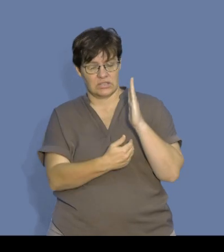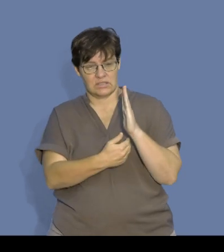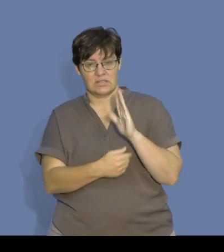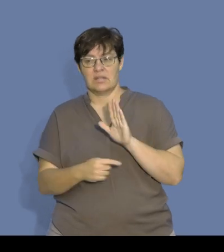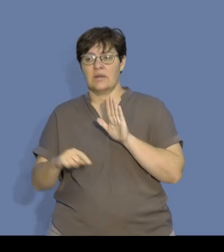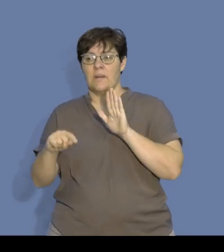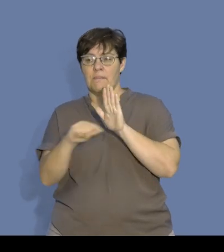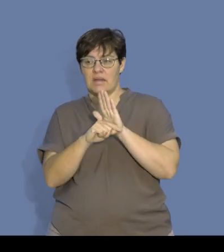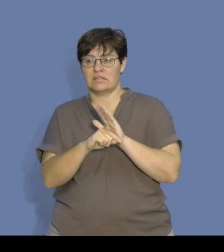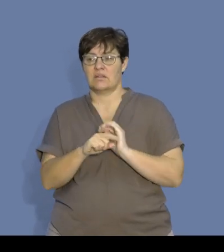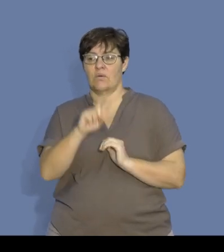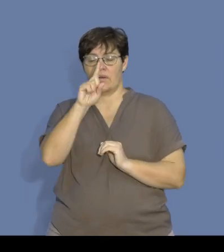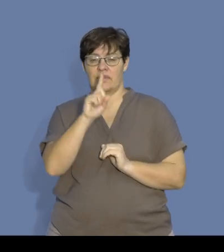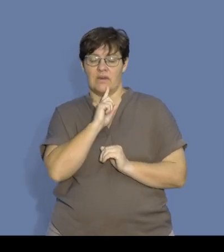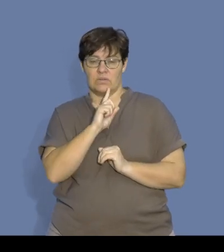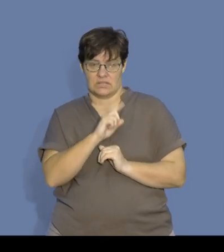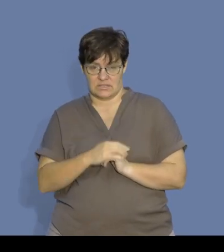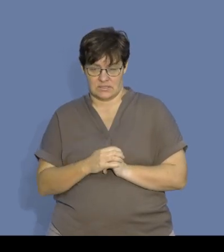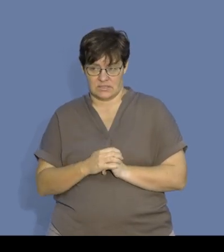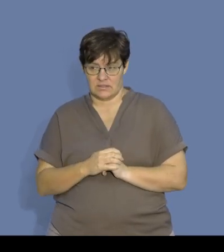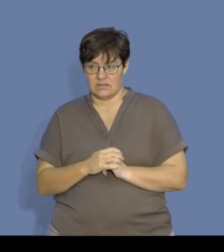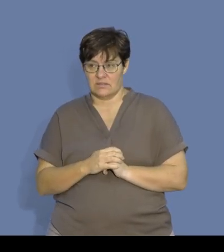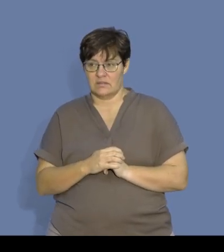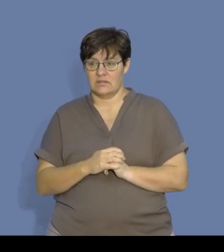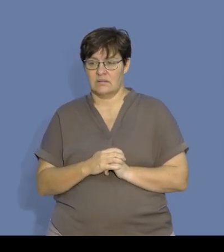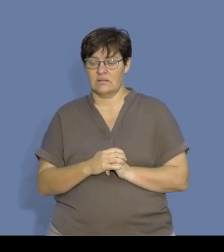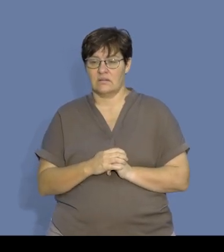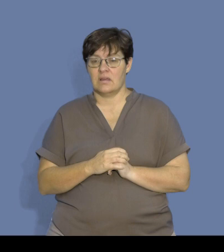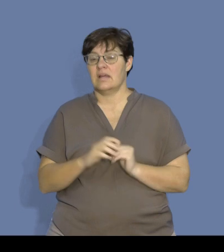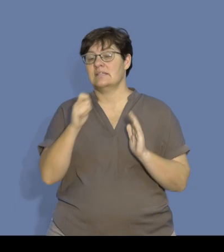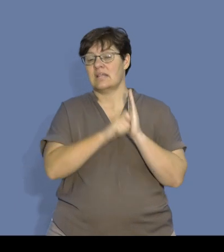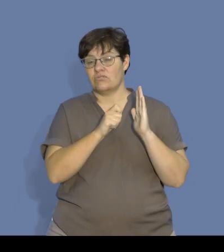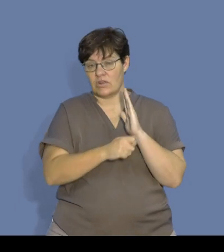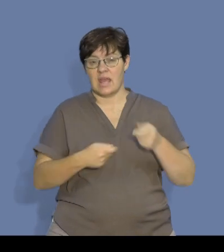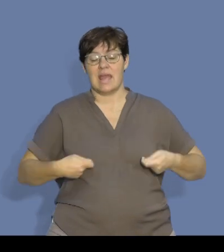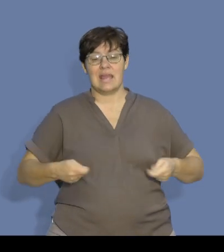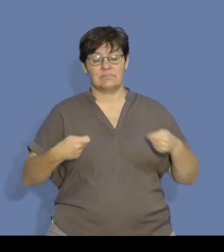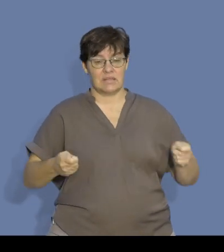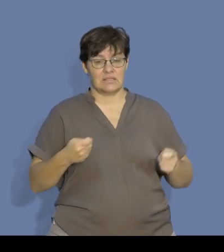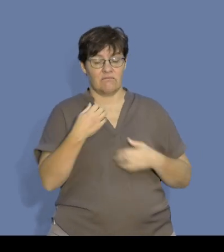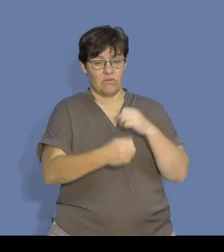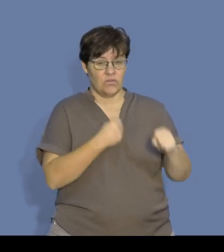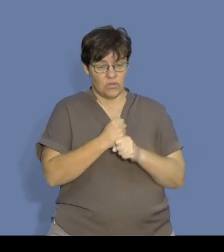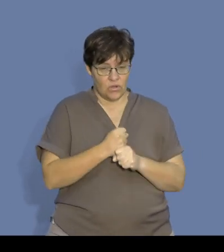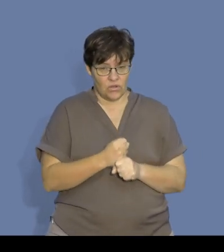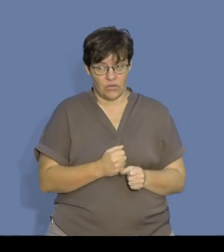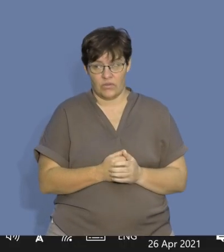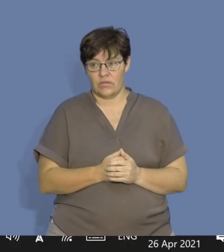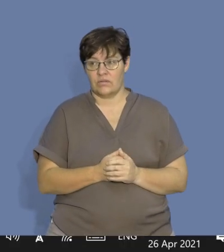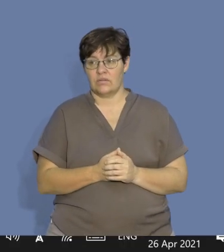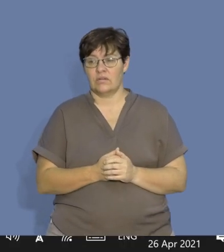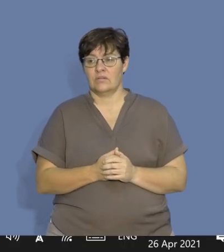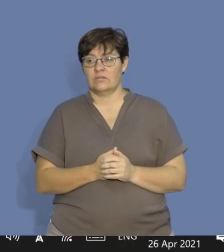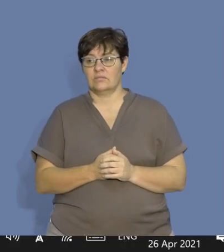sheet, minus 1,000 Rand. Right, and our stationery expense for the year, if we just